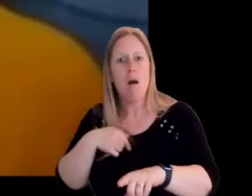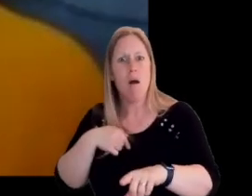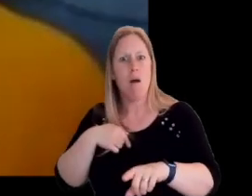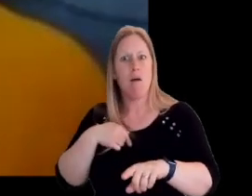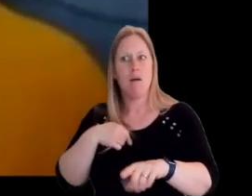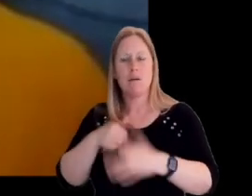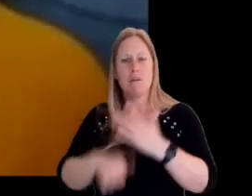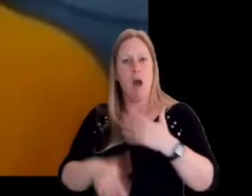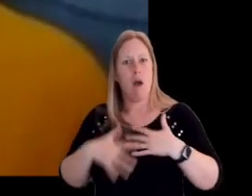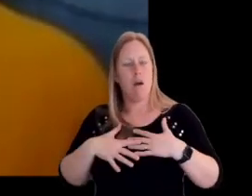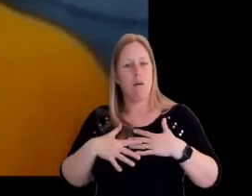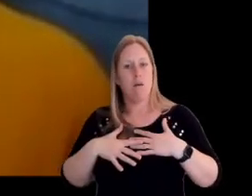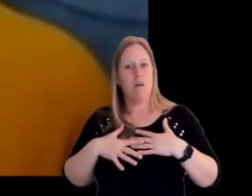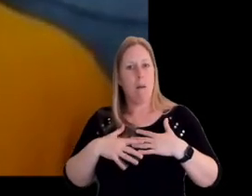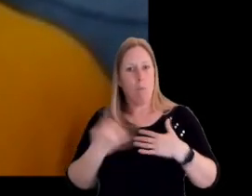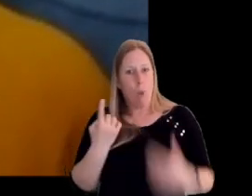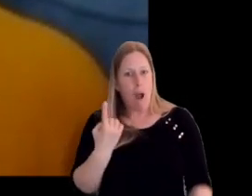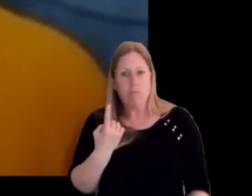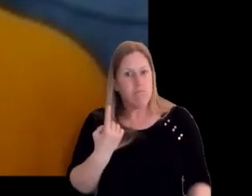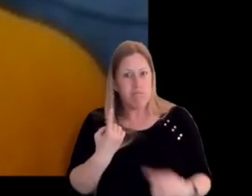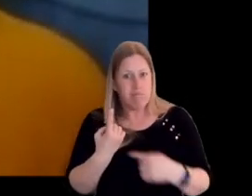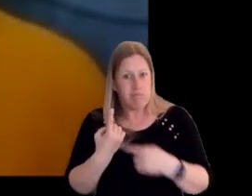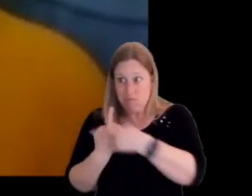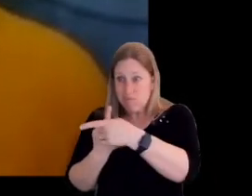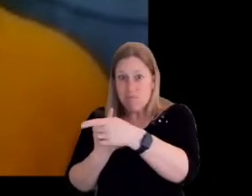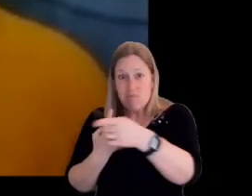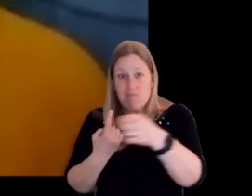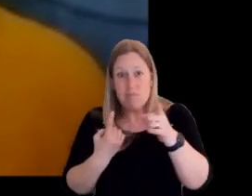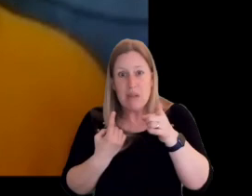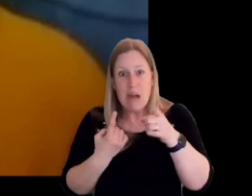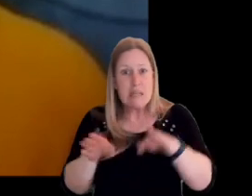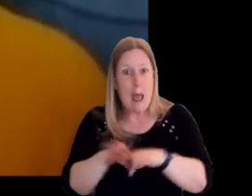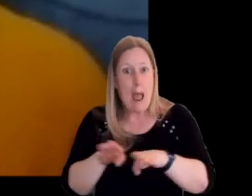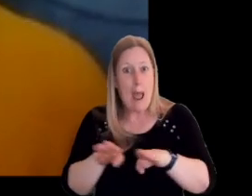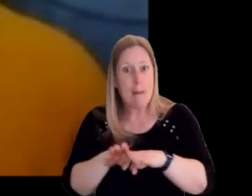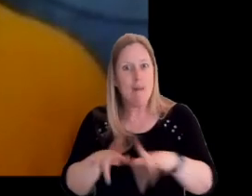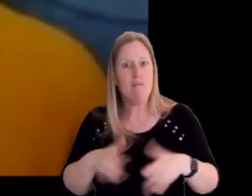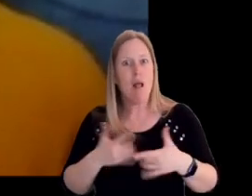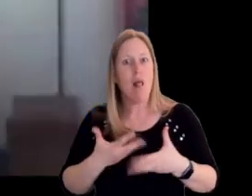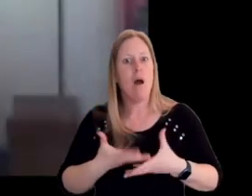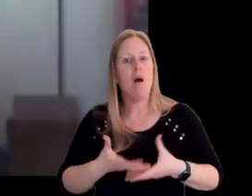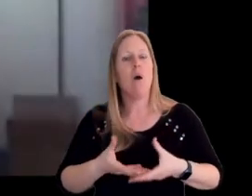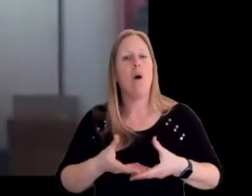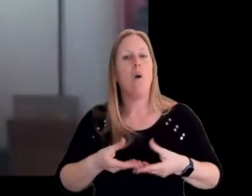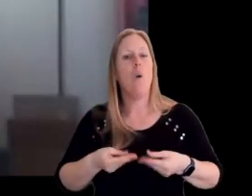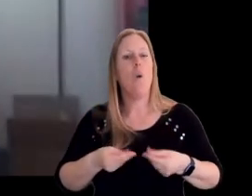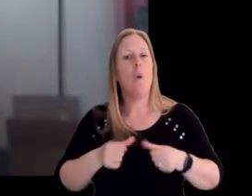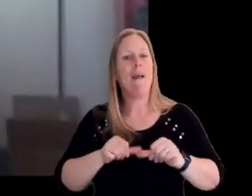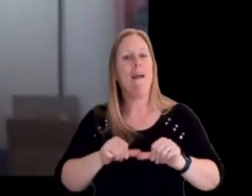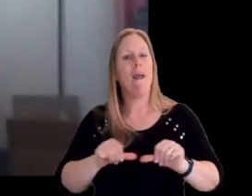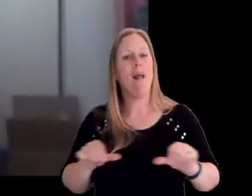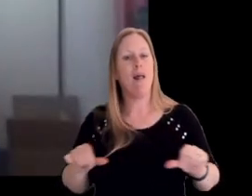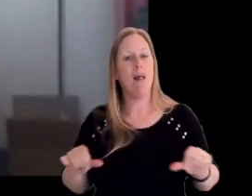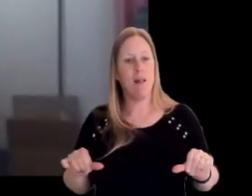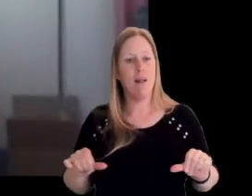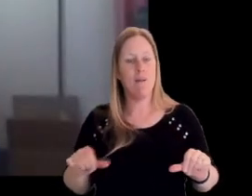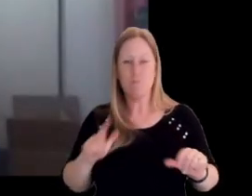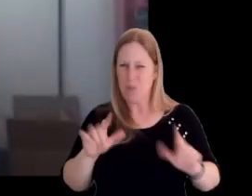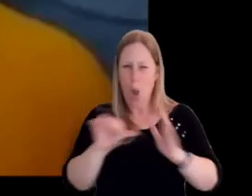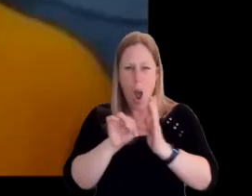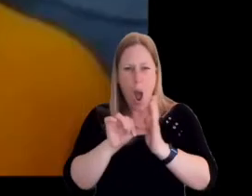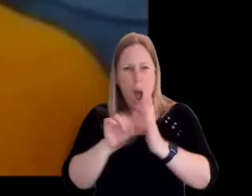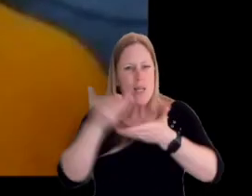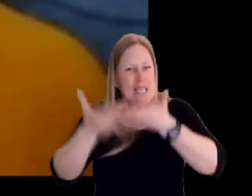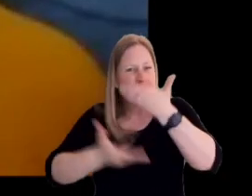I started healing, to know that I'm not the only person who's ever done that. Yeah. And it's difficult to